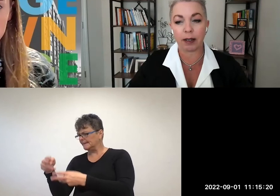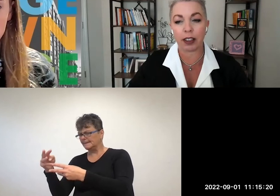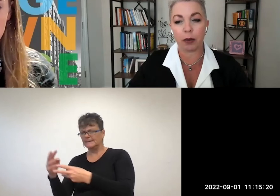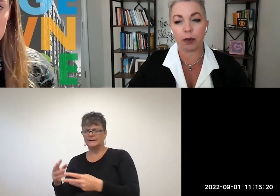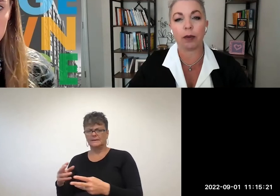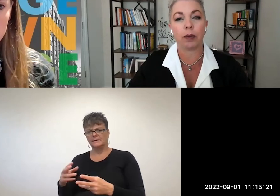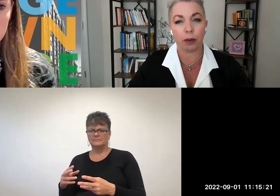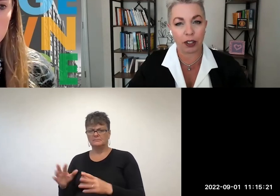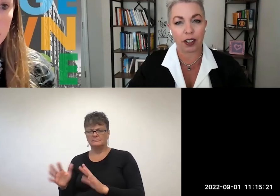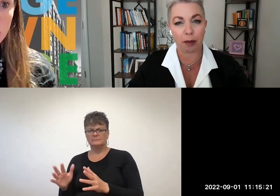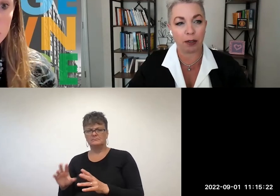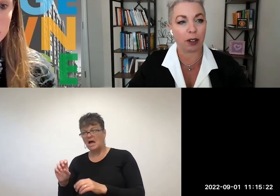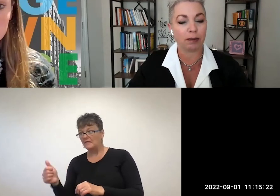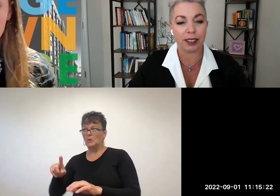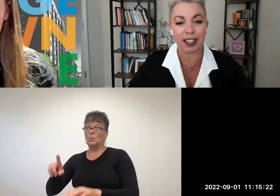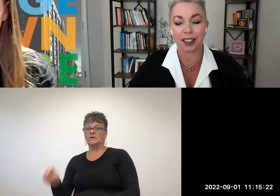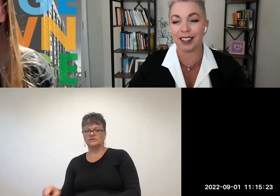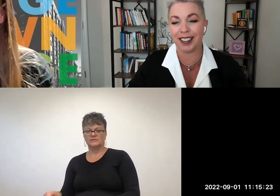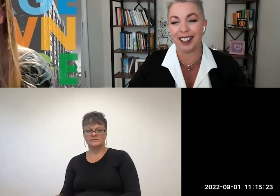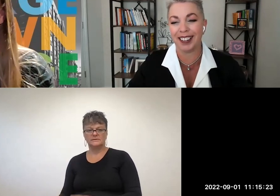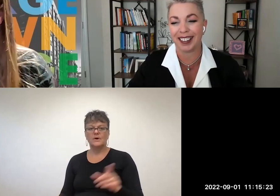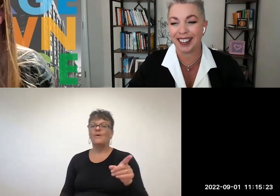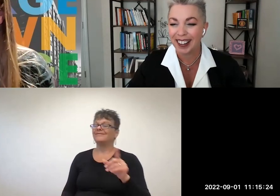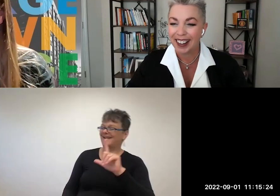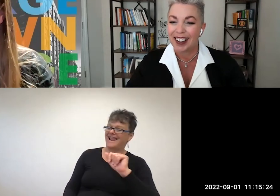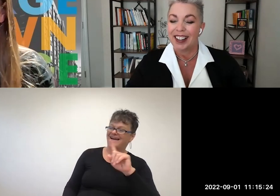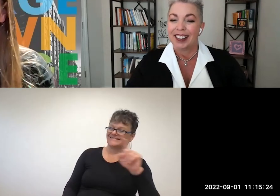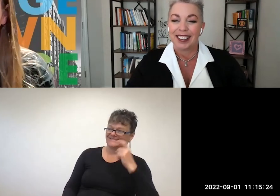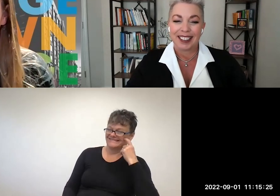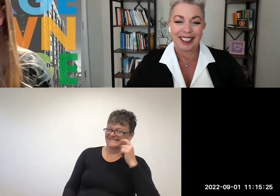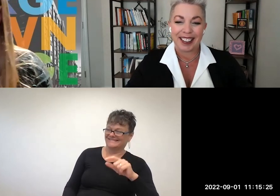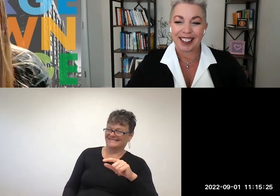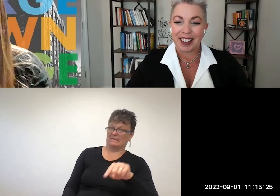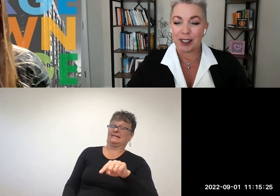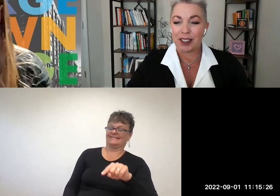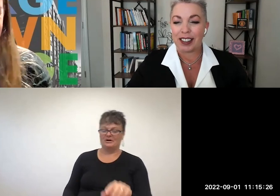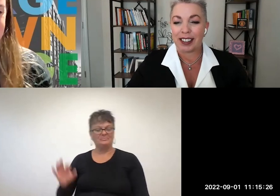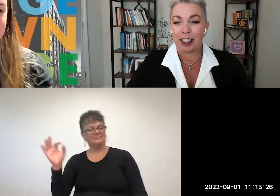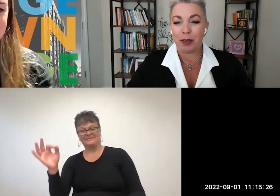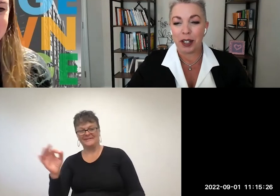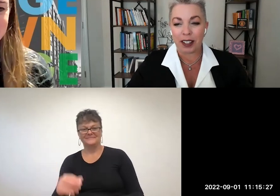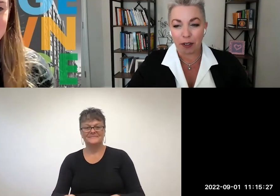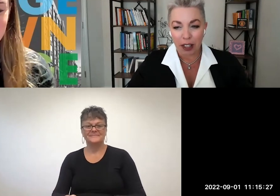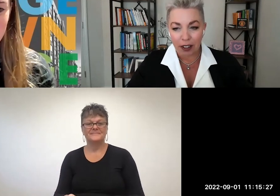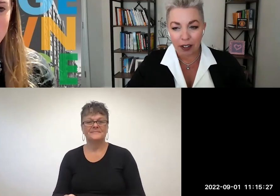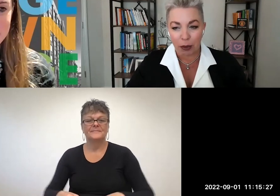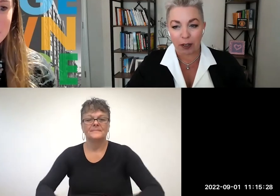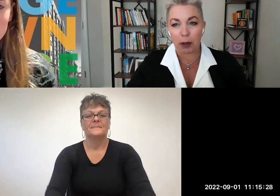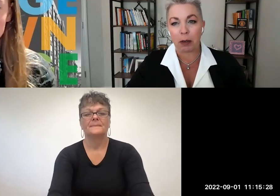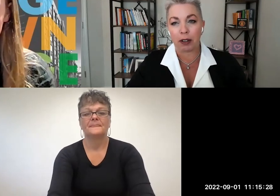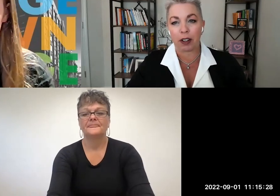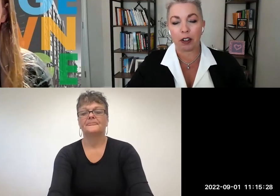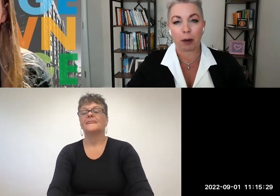questions. Except I think one just came in from Les. Okay. Oh, great, okay, great. Yeah, so I'll voice it. For